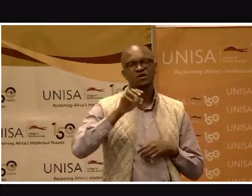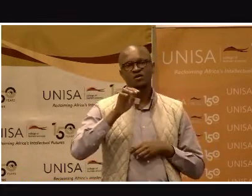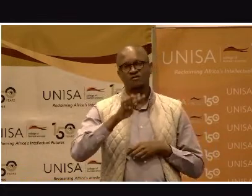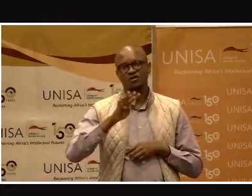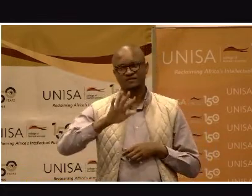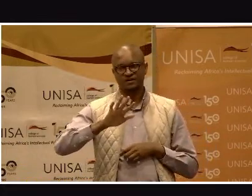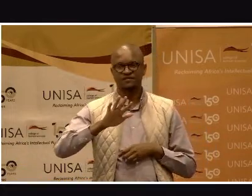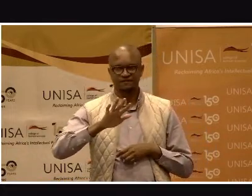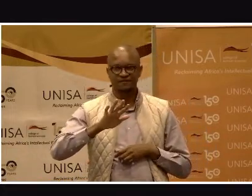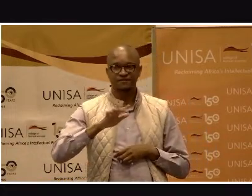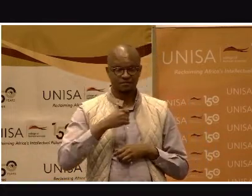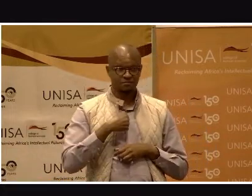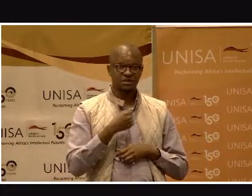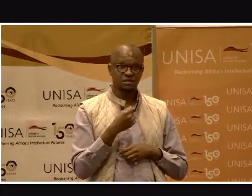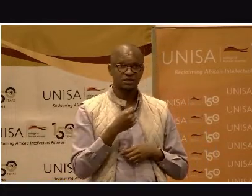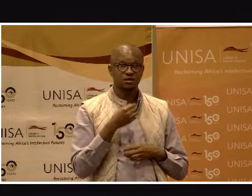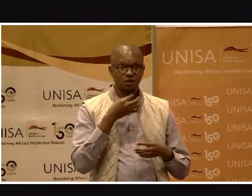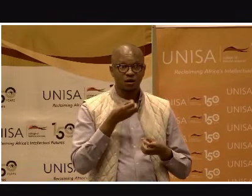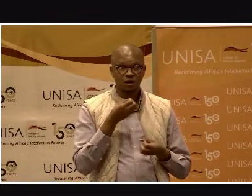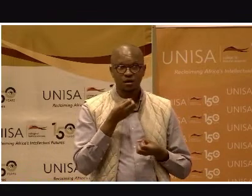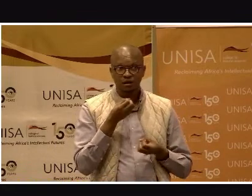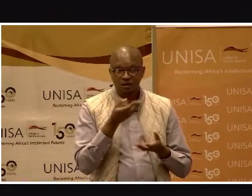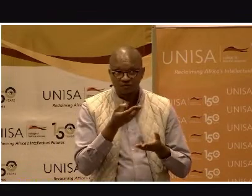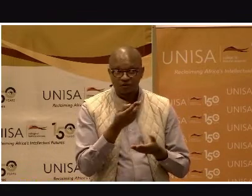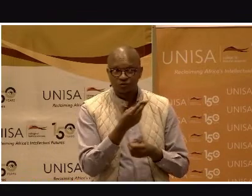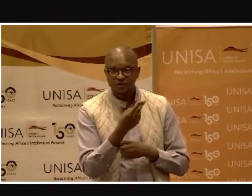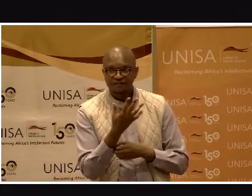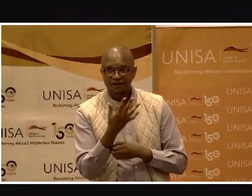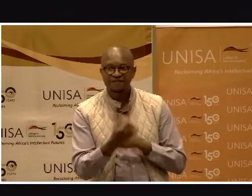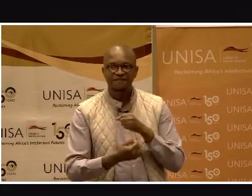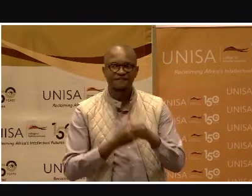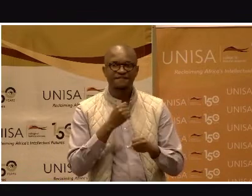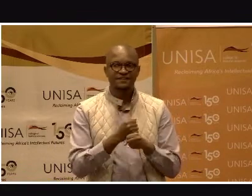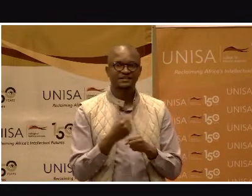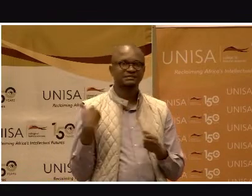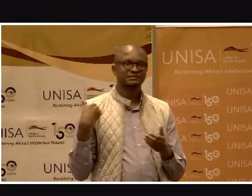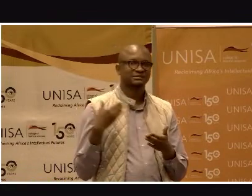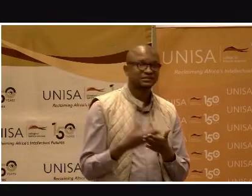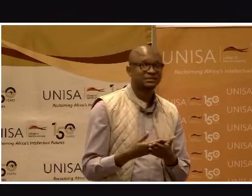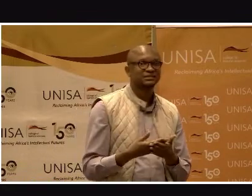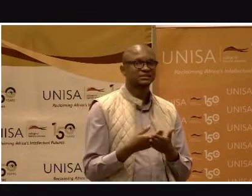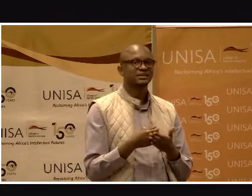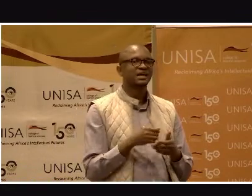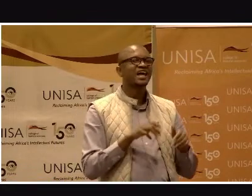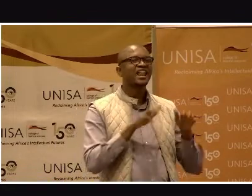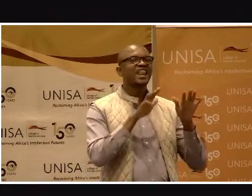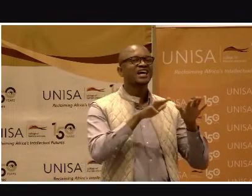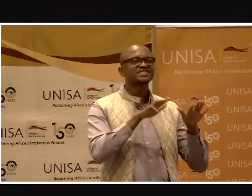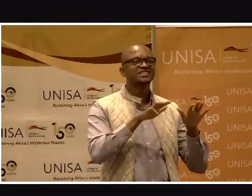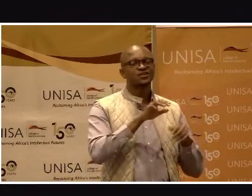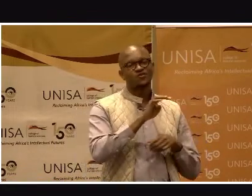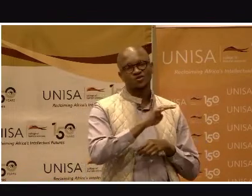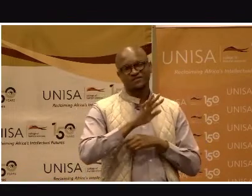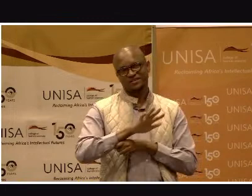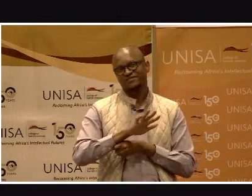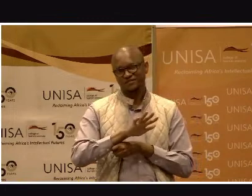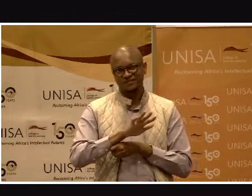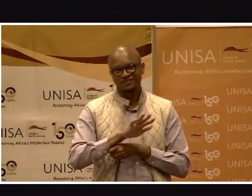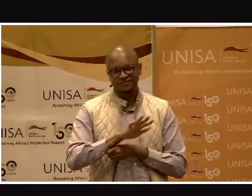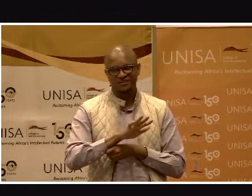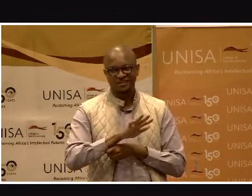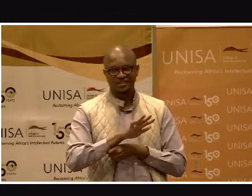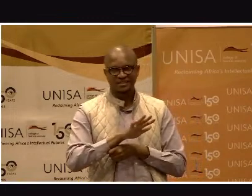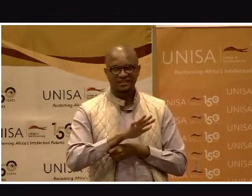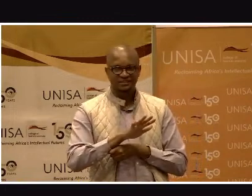given 25 years interval. Now, 1945. What happened in 1945?